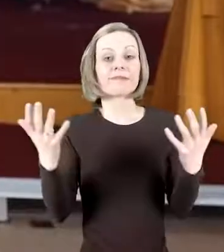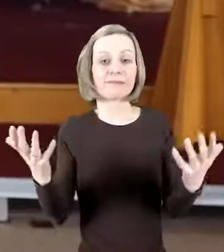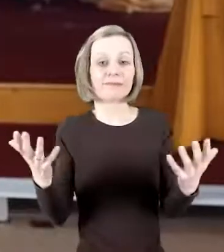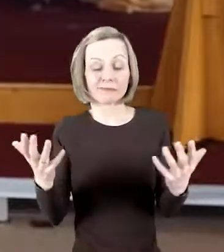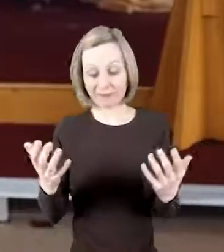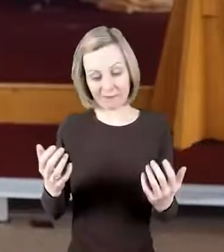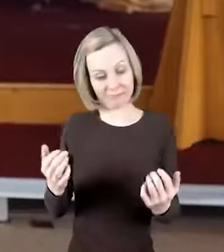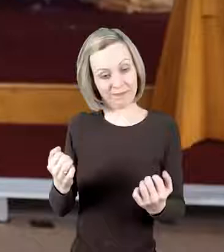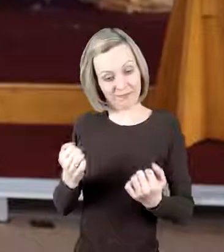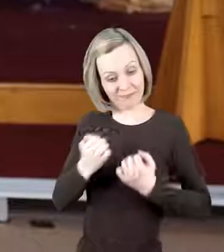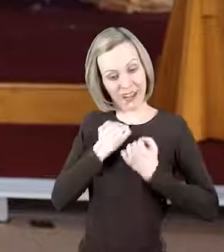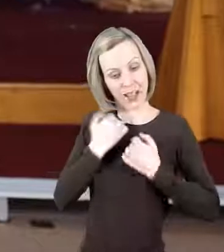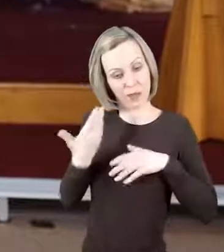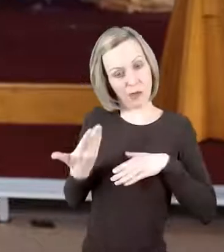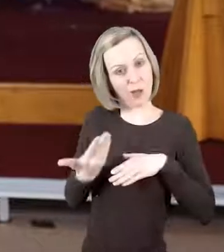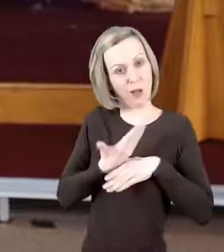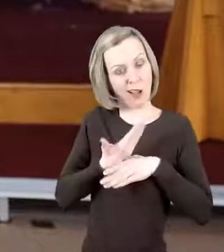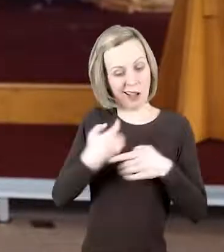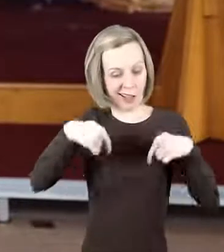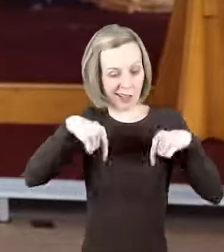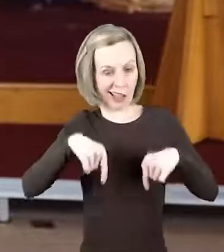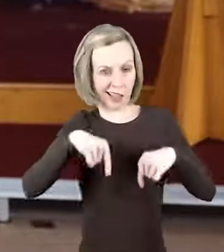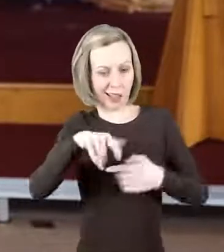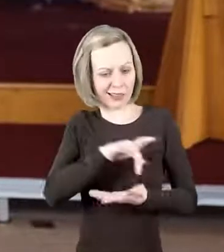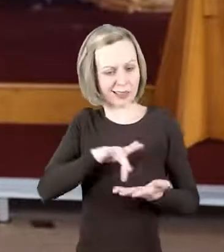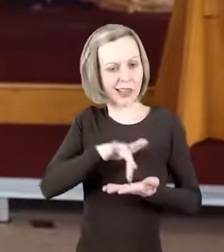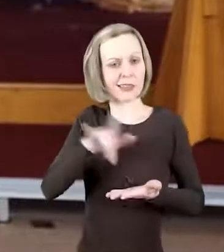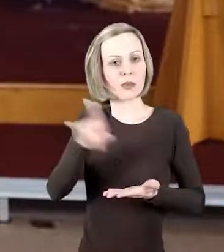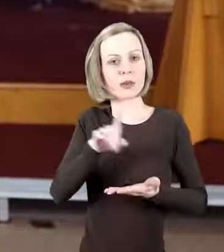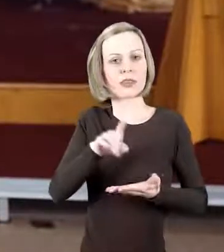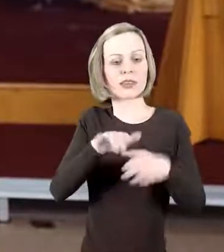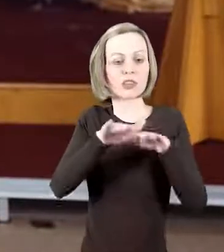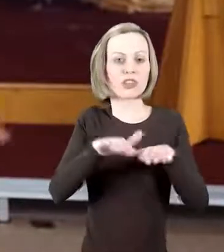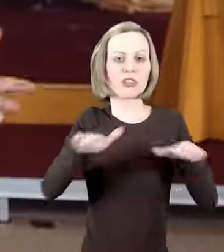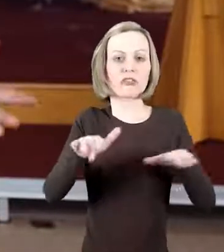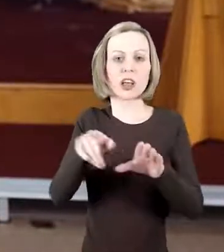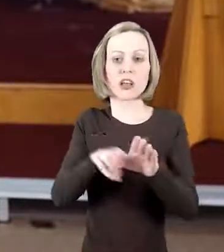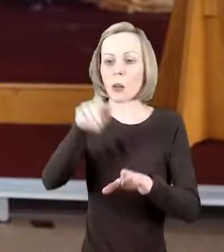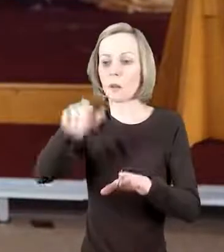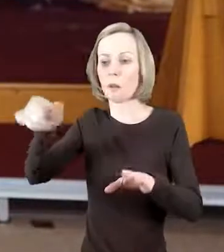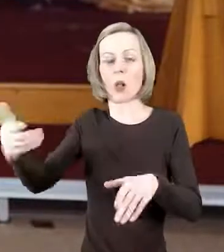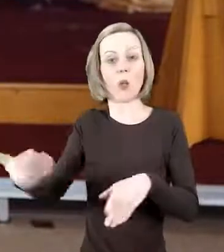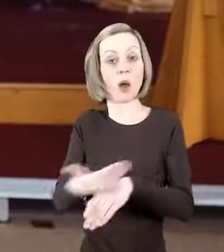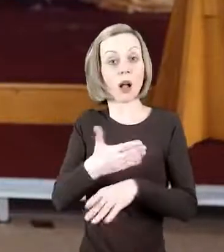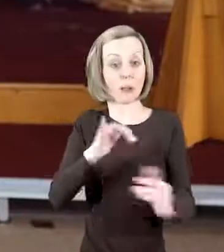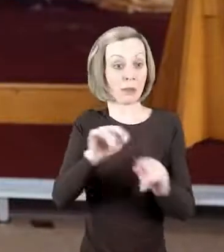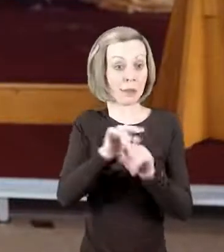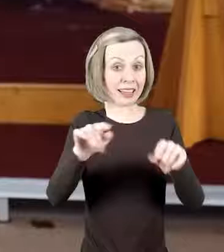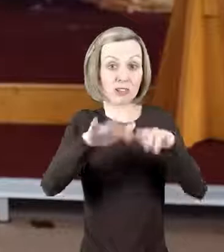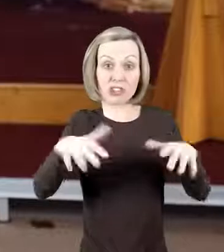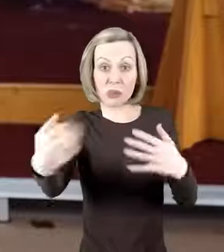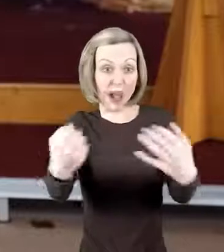At the centre of all we do at St Paul's is our work with children and young people. It may be that you have children with you